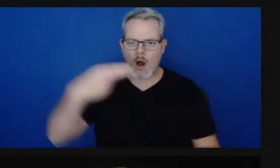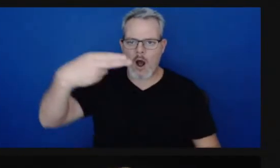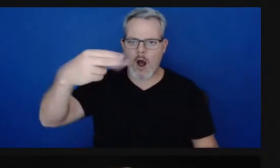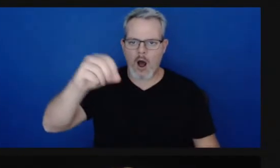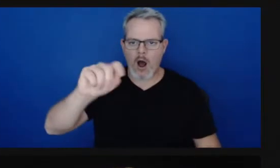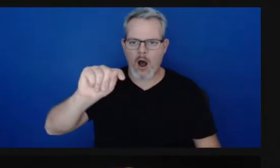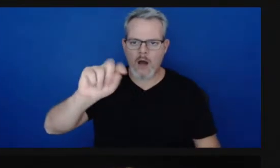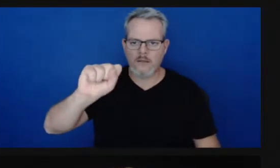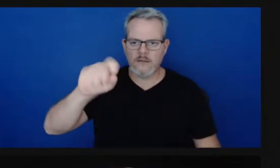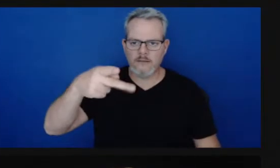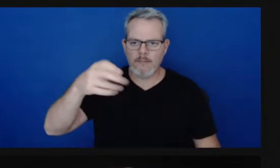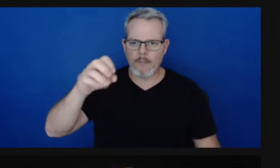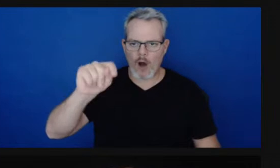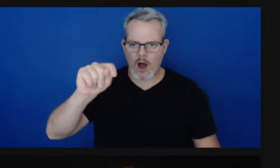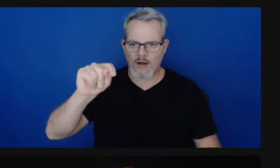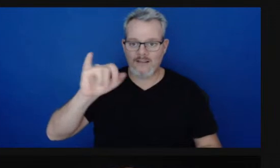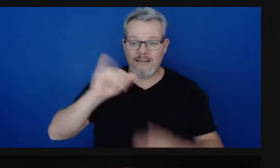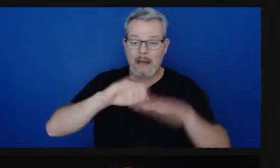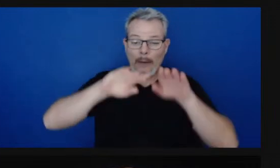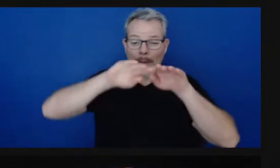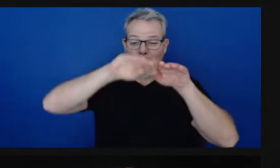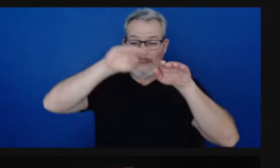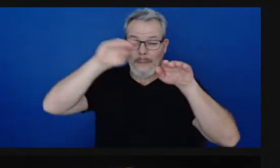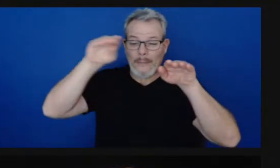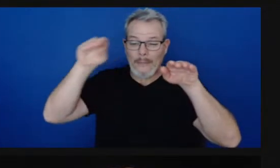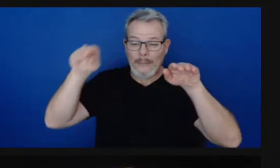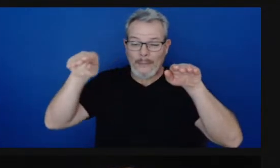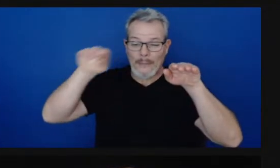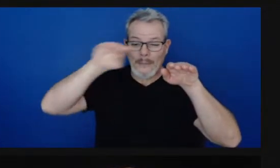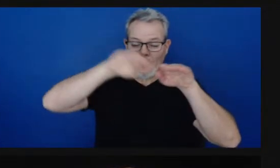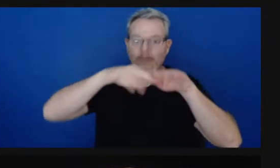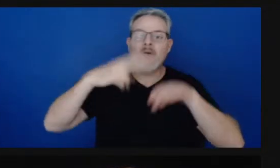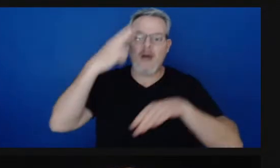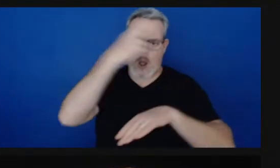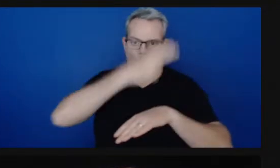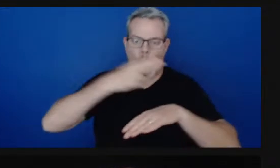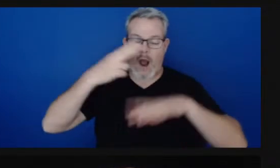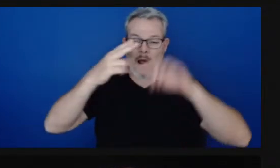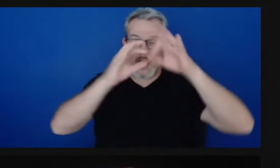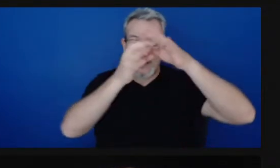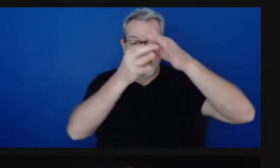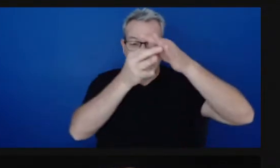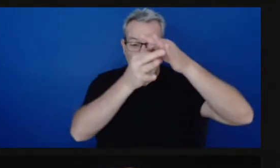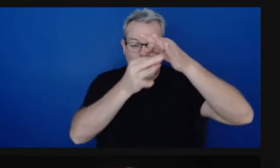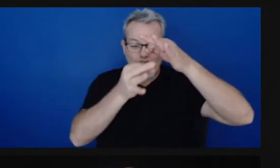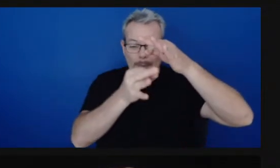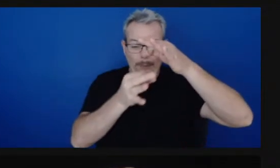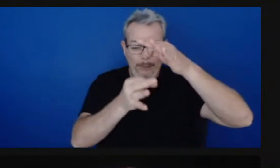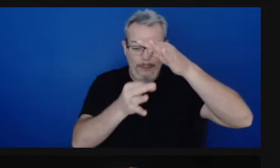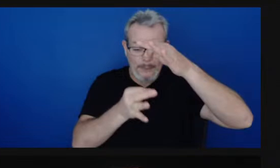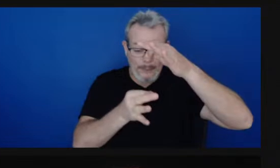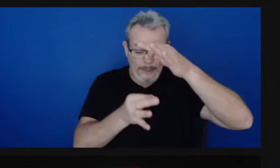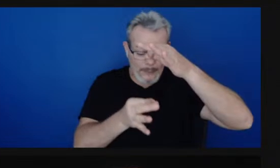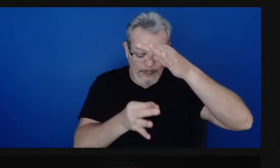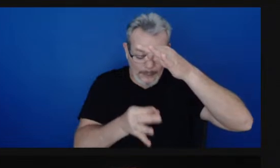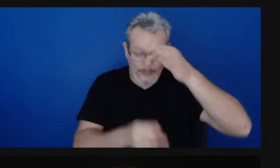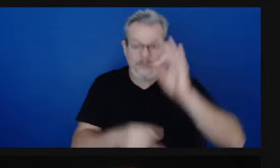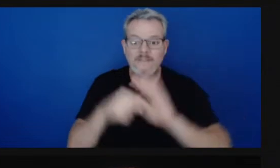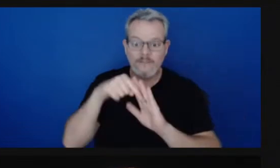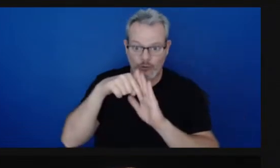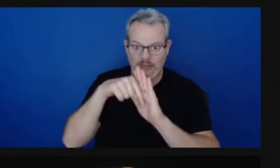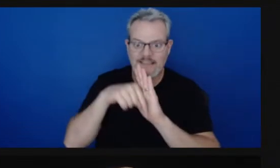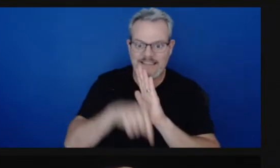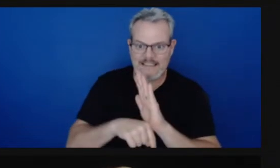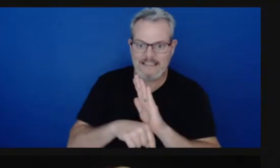here is Hawaii, and it's thought that these mantle plumes come from very deep at the core mantle boundary, CMB, and these